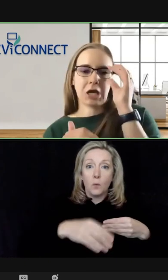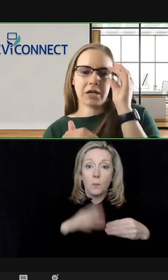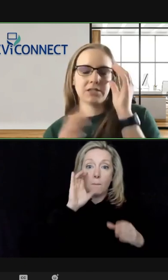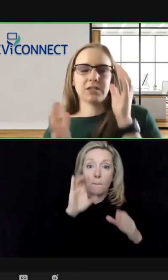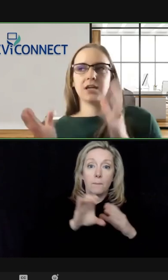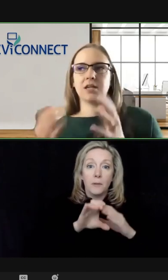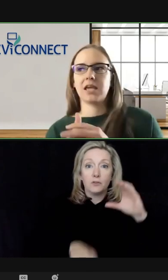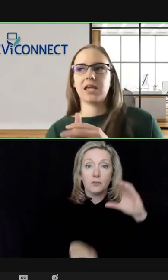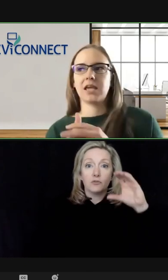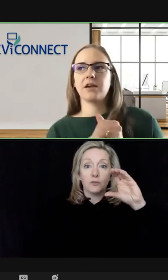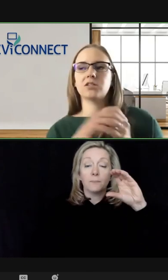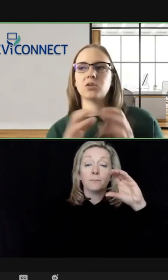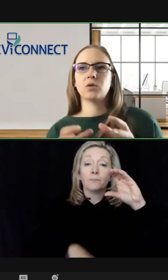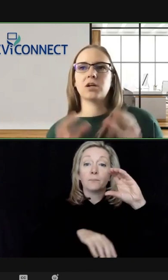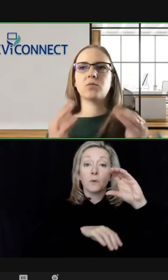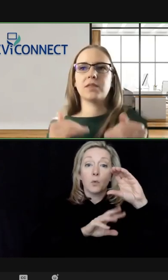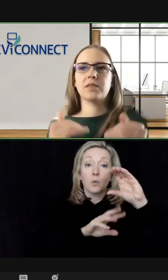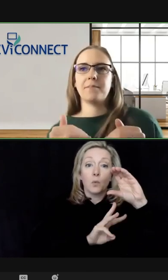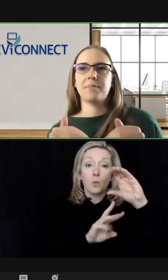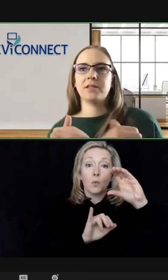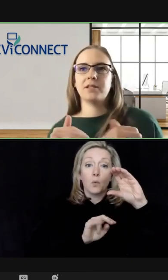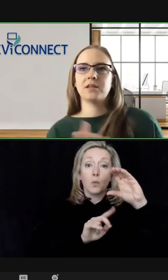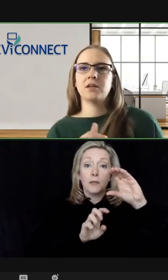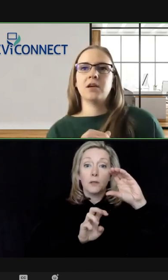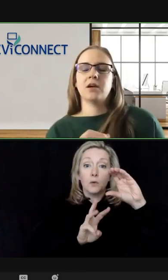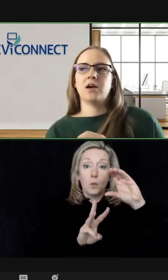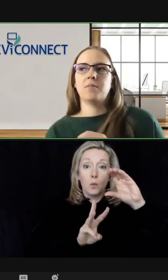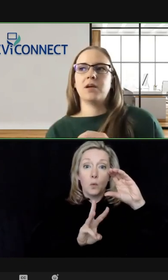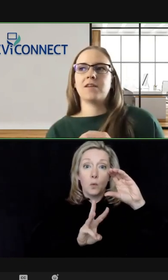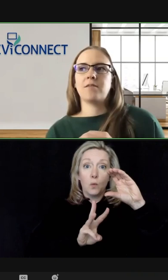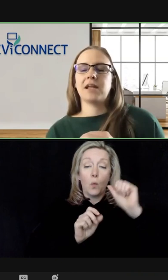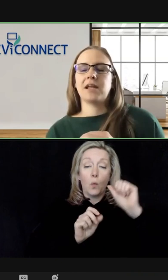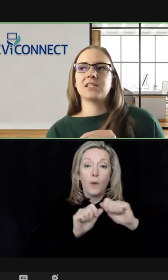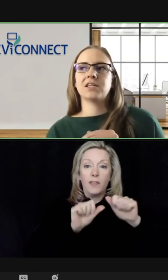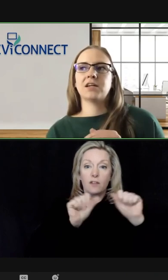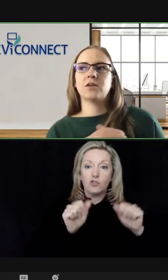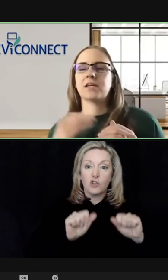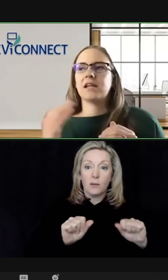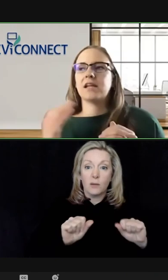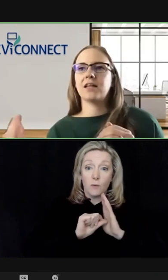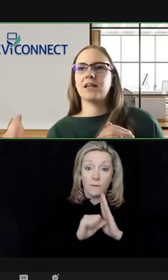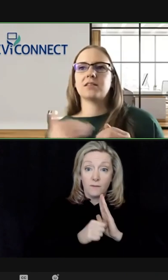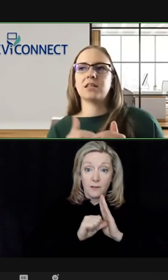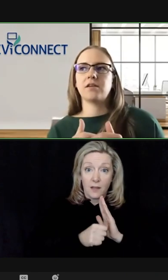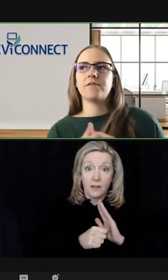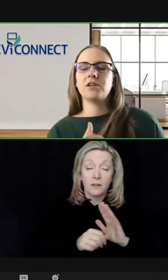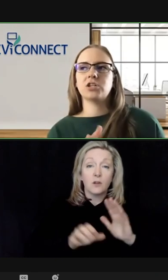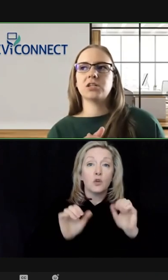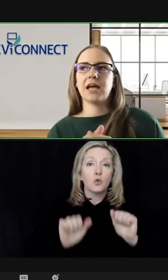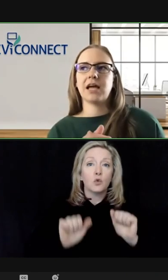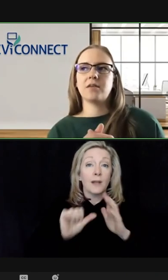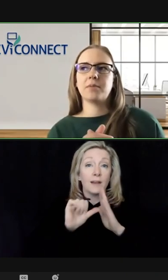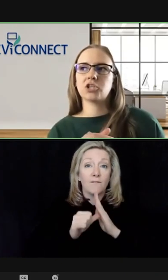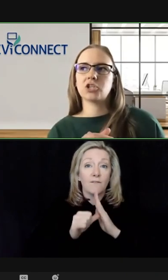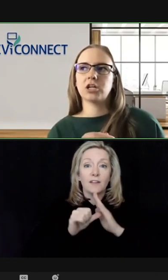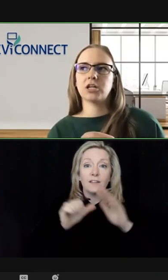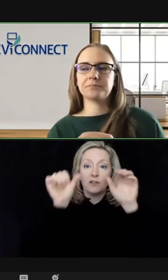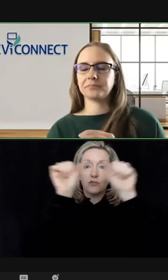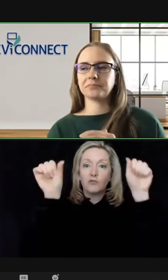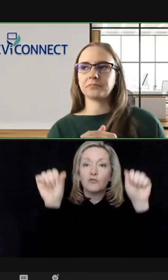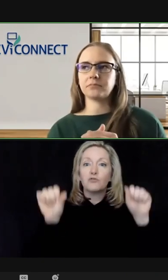working with the child to indicate, here's the word with that bubbling, and give them an idea. We can highlight the salient features on